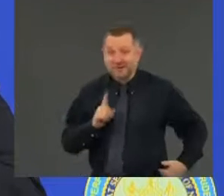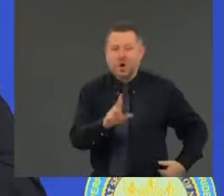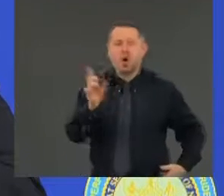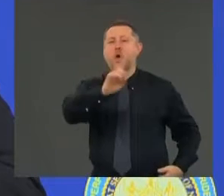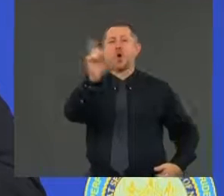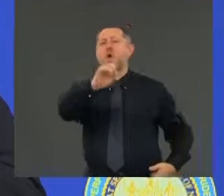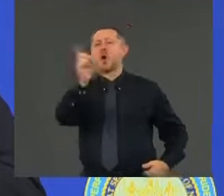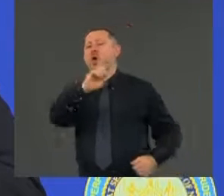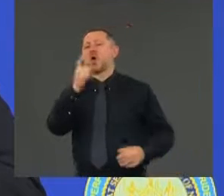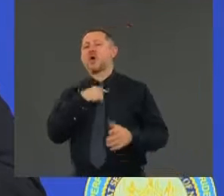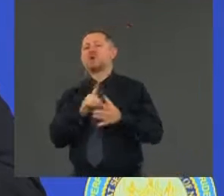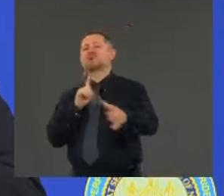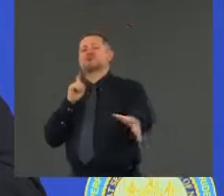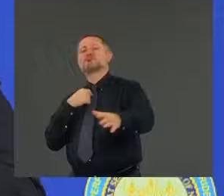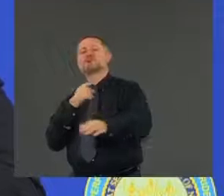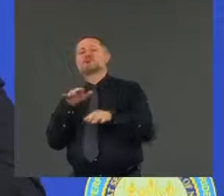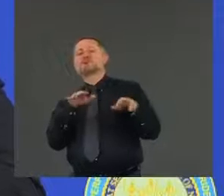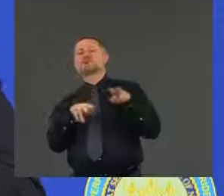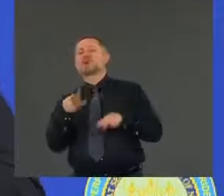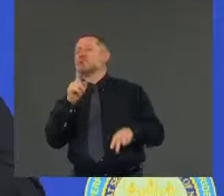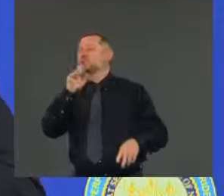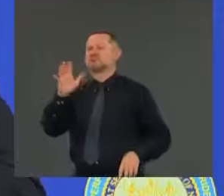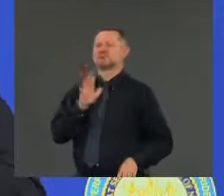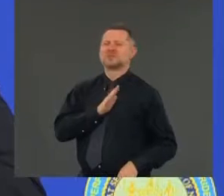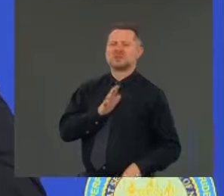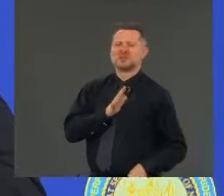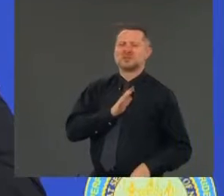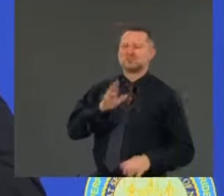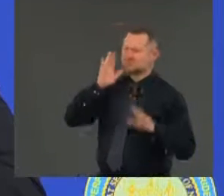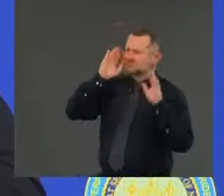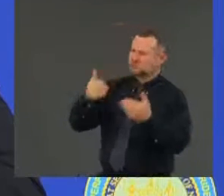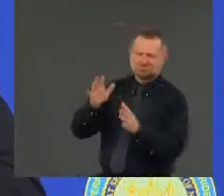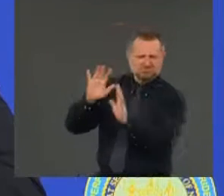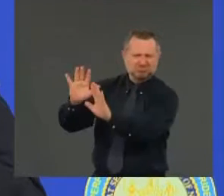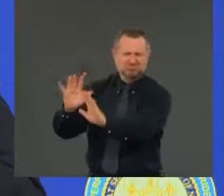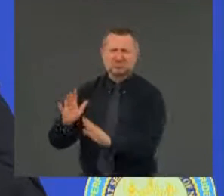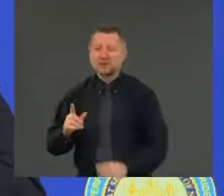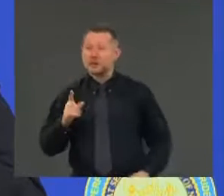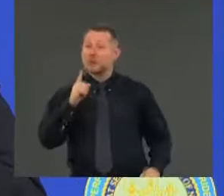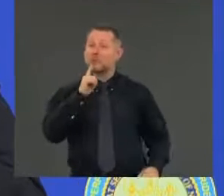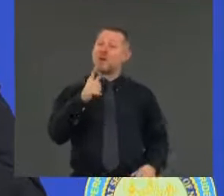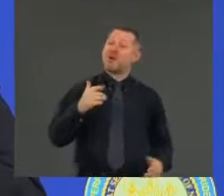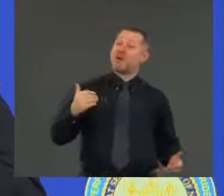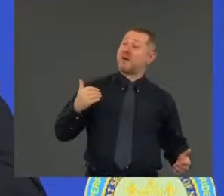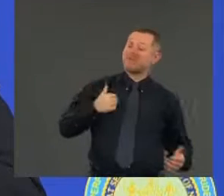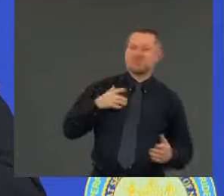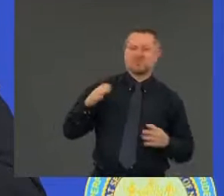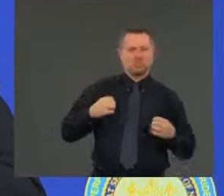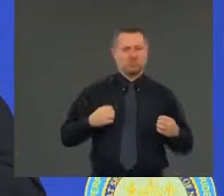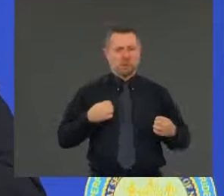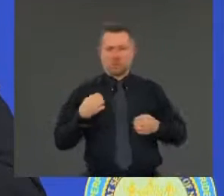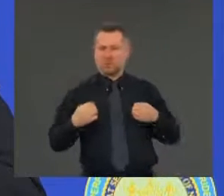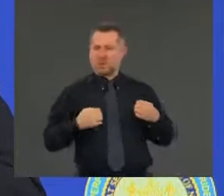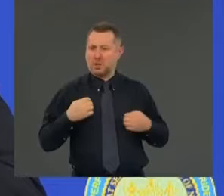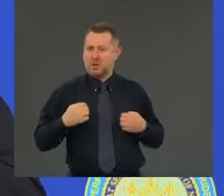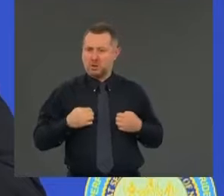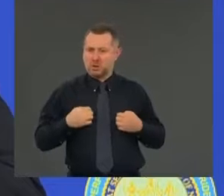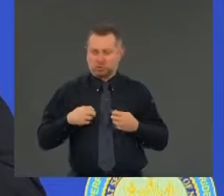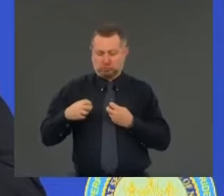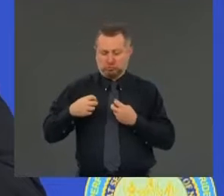I think that's to be expected. I think there's an emotional transition here as much as there is a